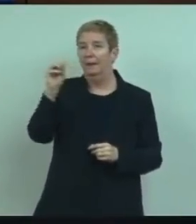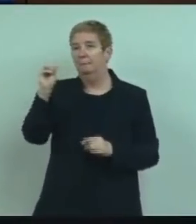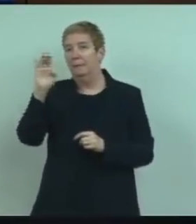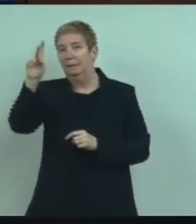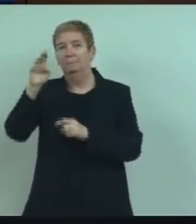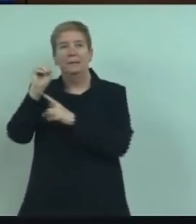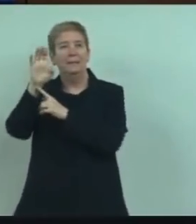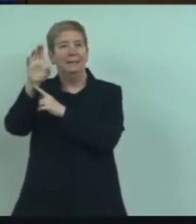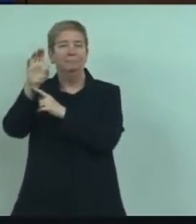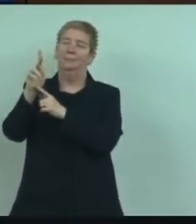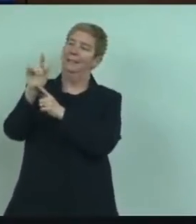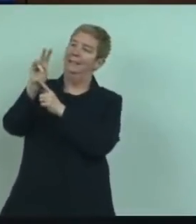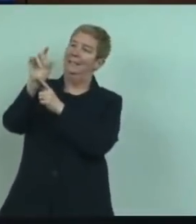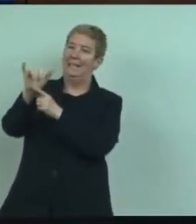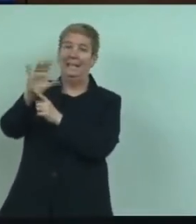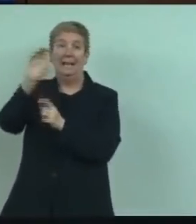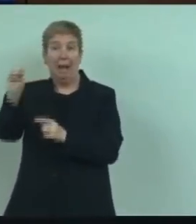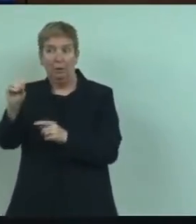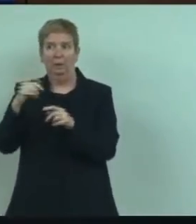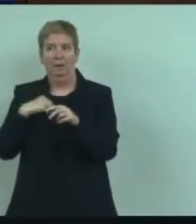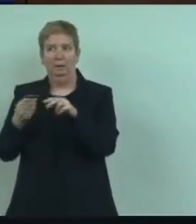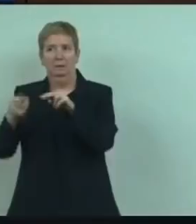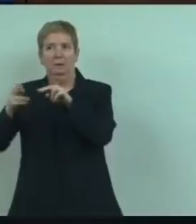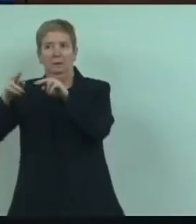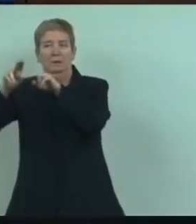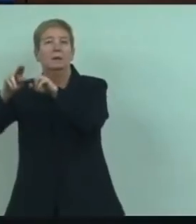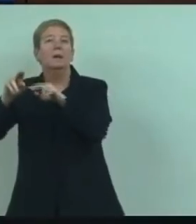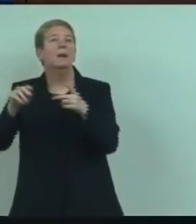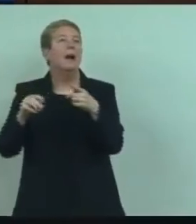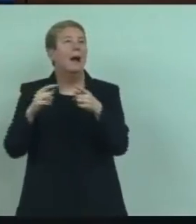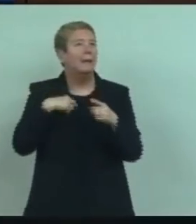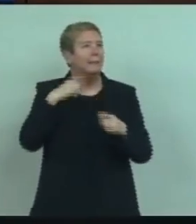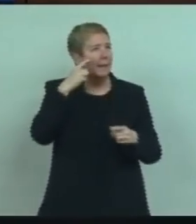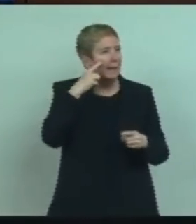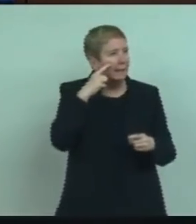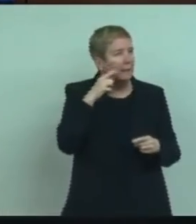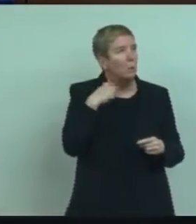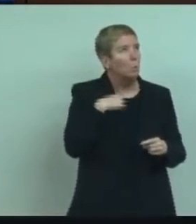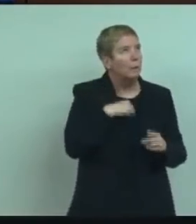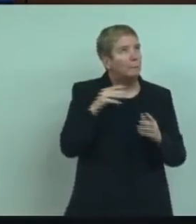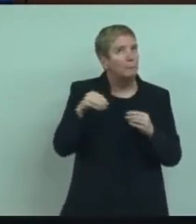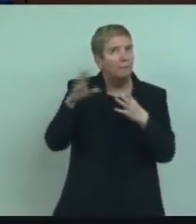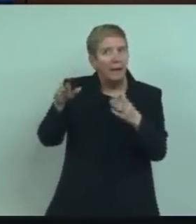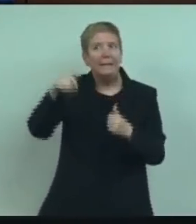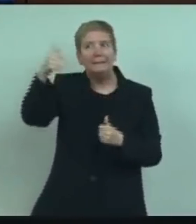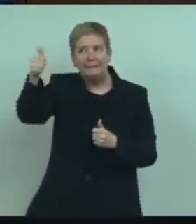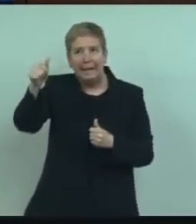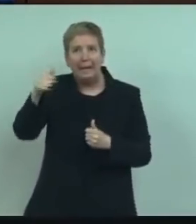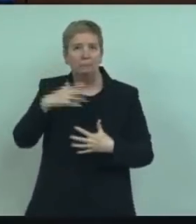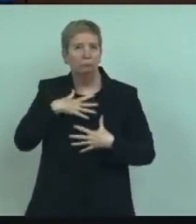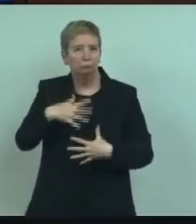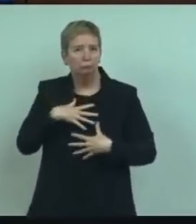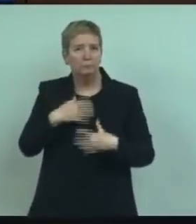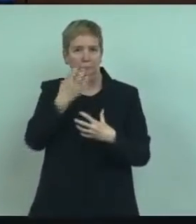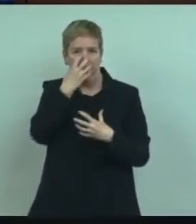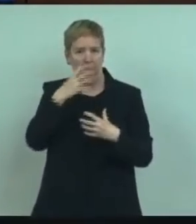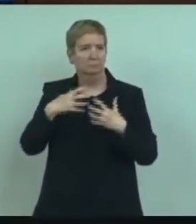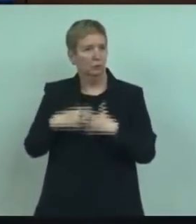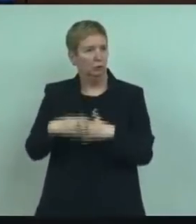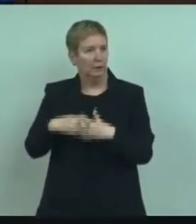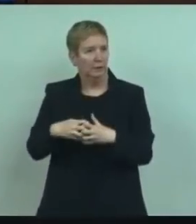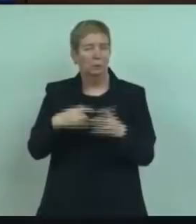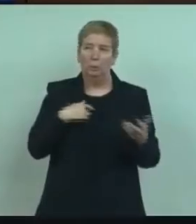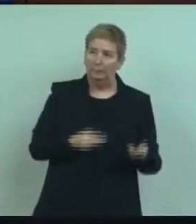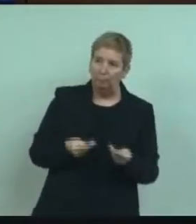So I'm going to have Dr. Grace talk. I think it was 10 ventilators that we provided. So we do. We have a system where